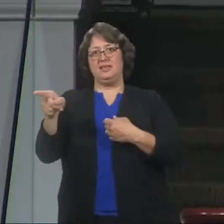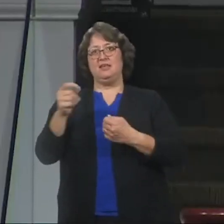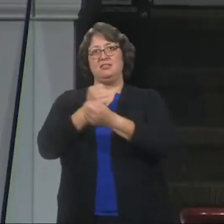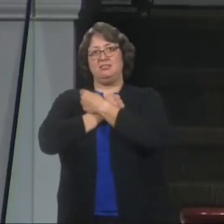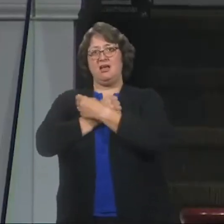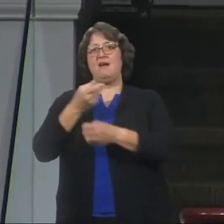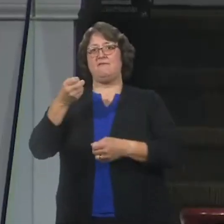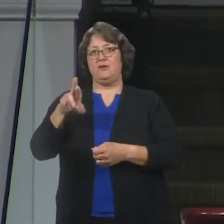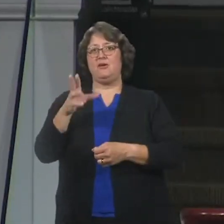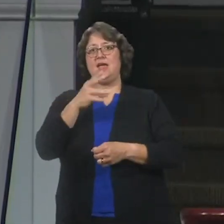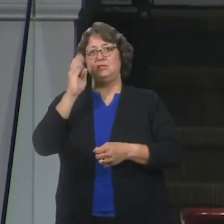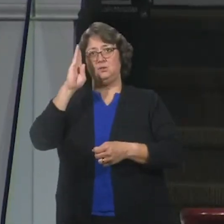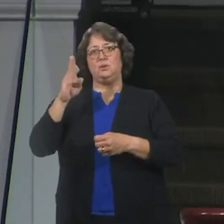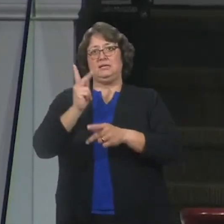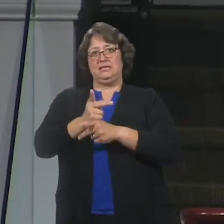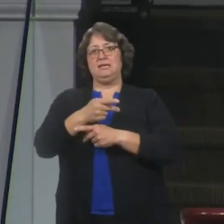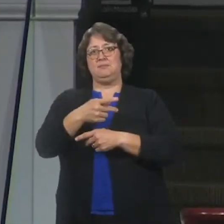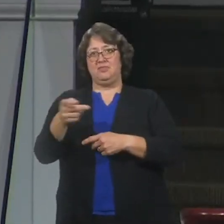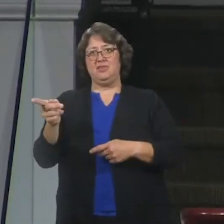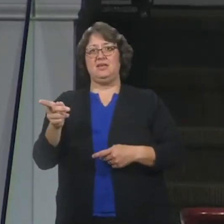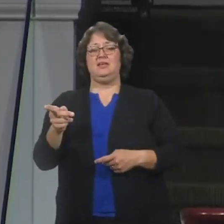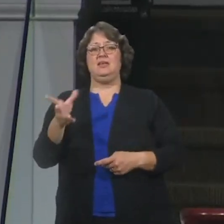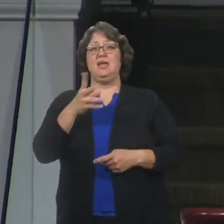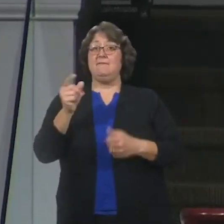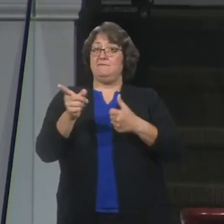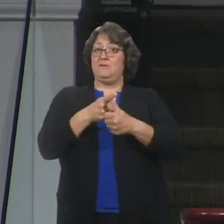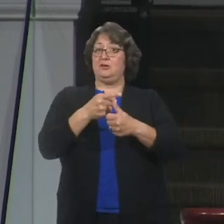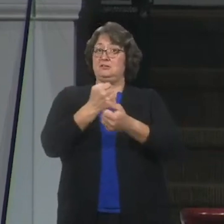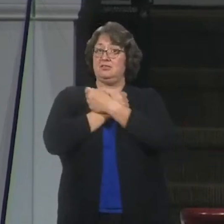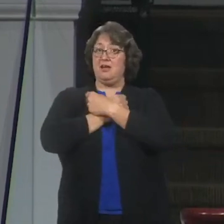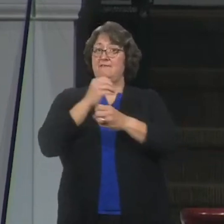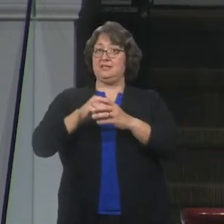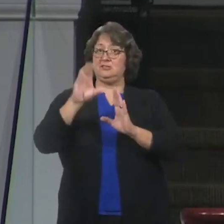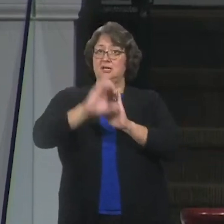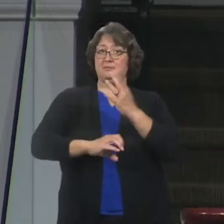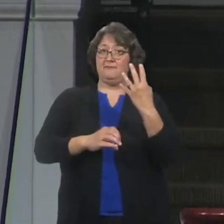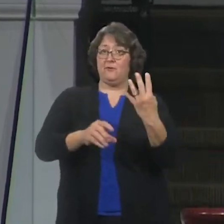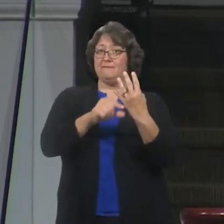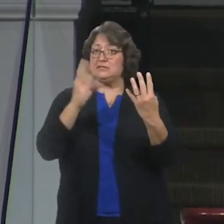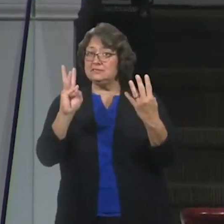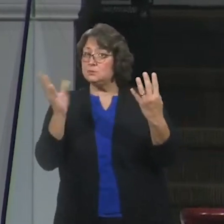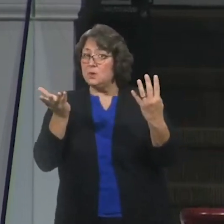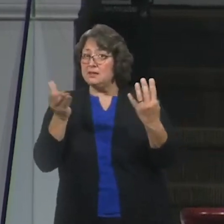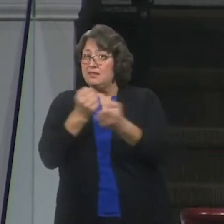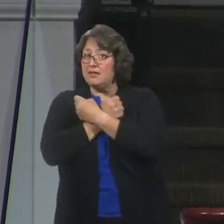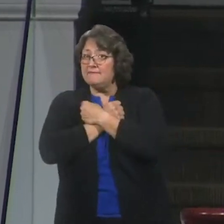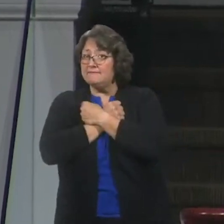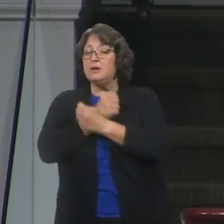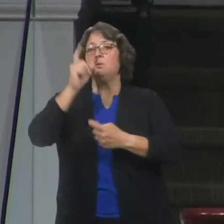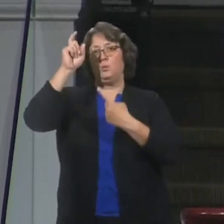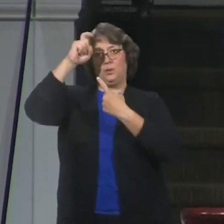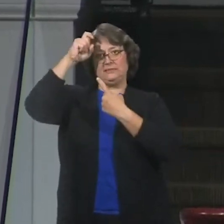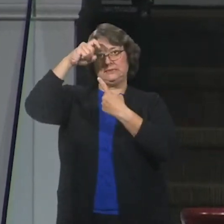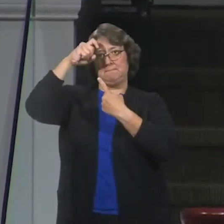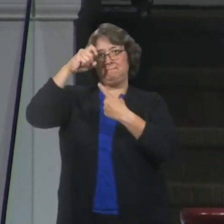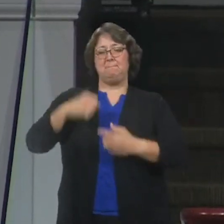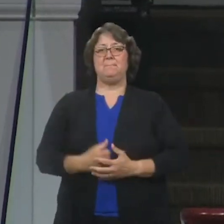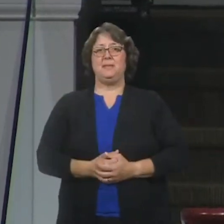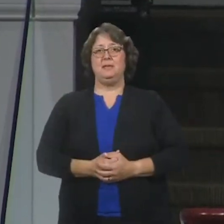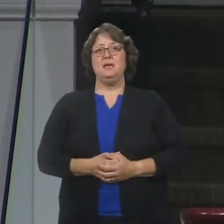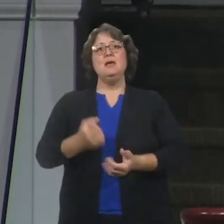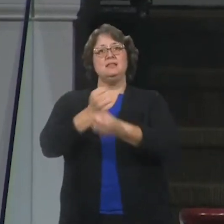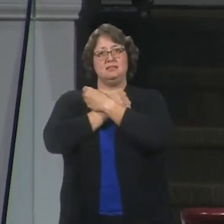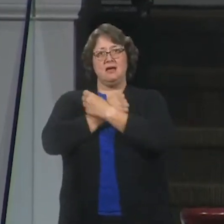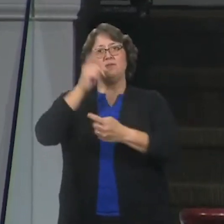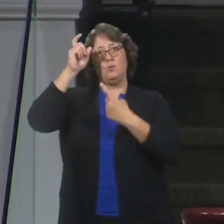her. So the first thing we're supposed to love in chapter 4, verse number 6 is what? Wisdom. Yeah. You love